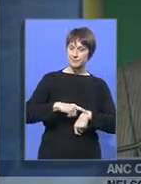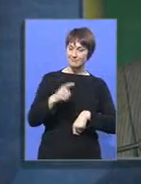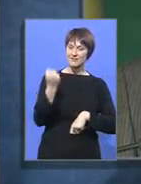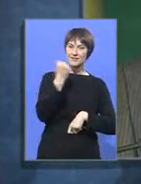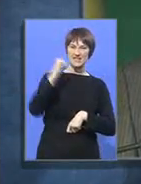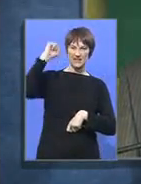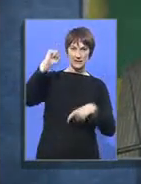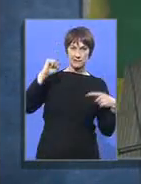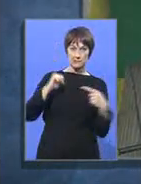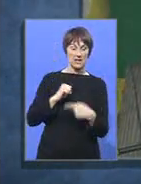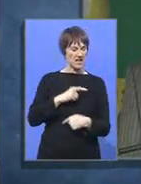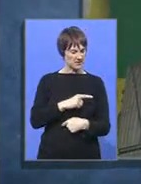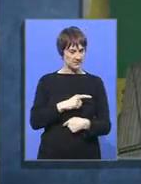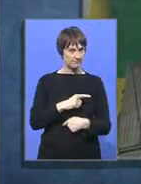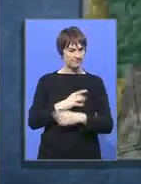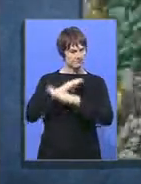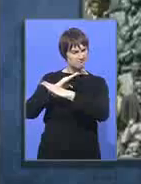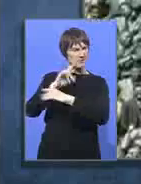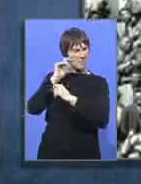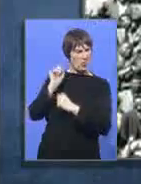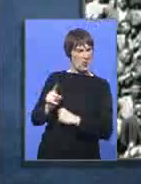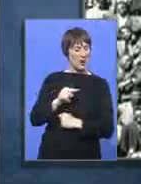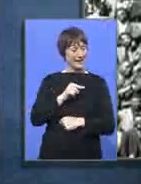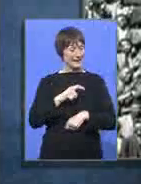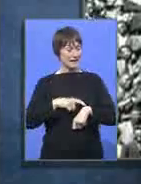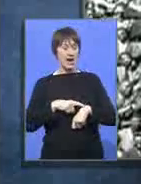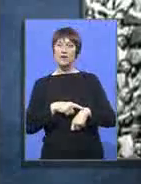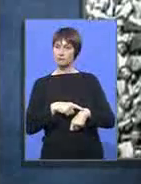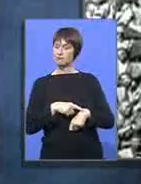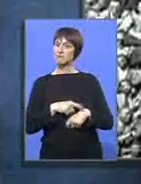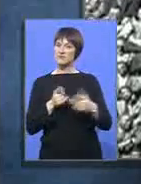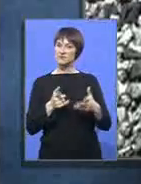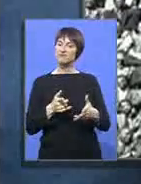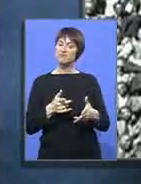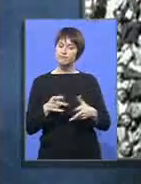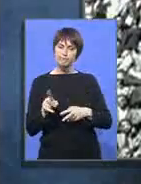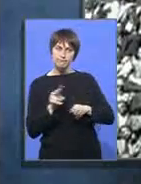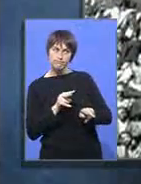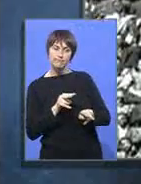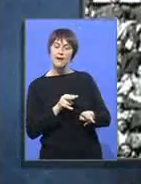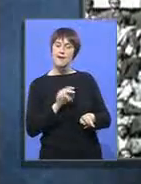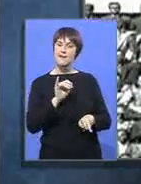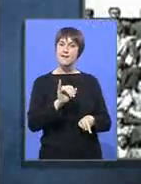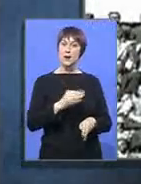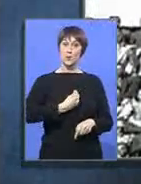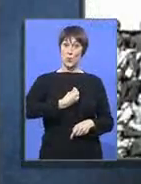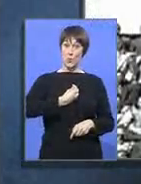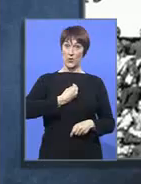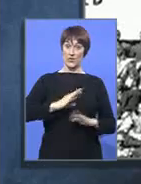campaign, Mandela was elected president of both the Youth